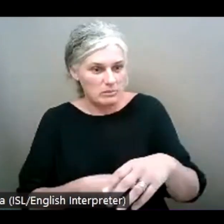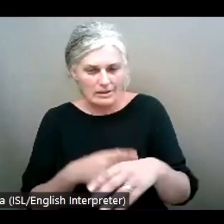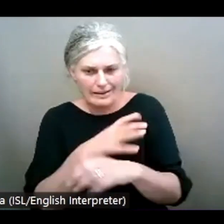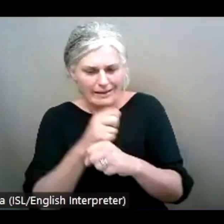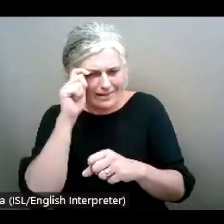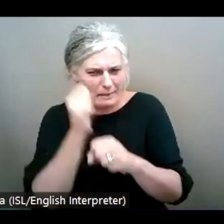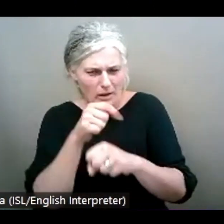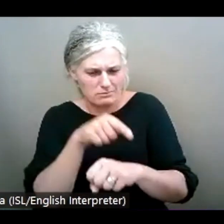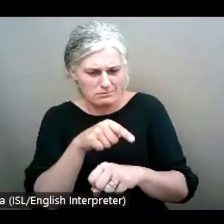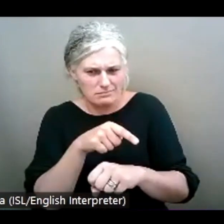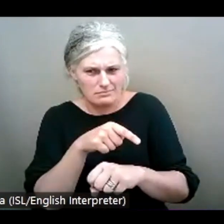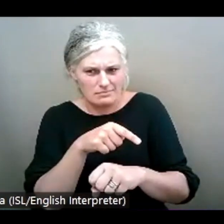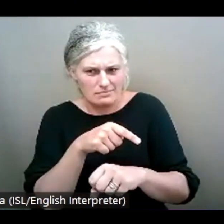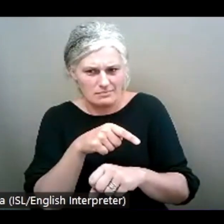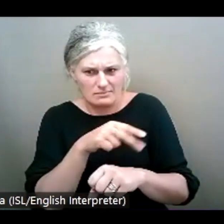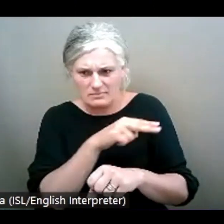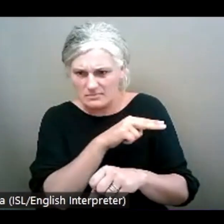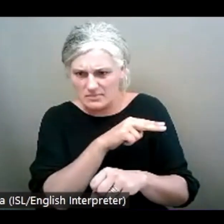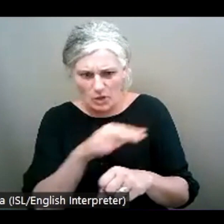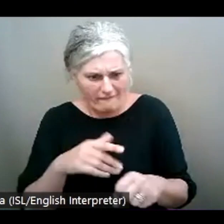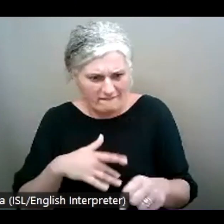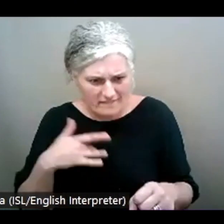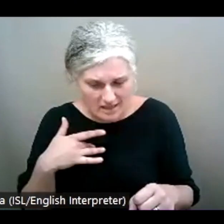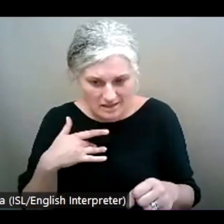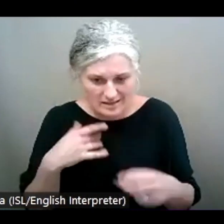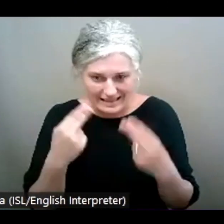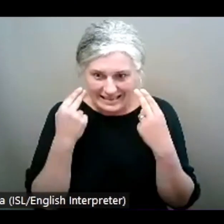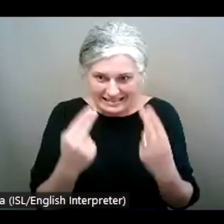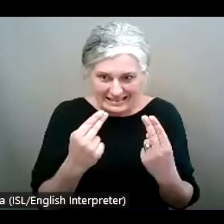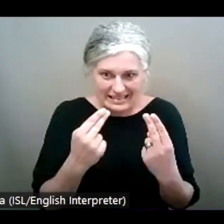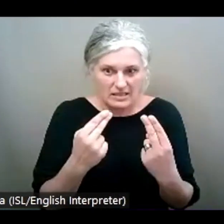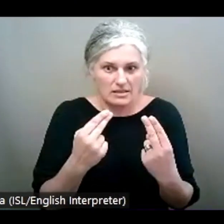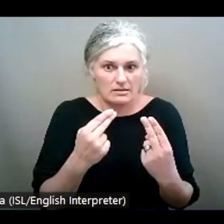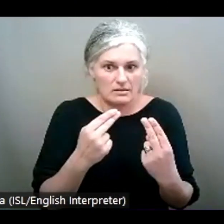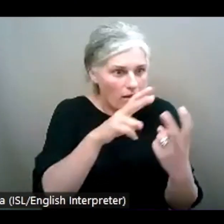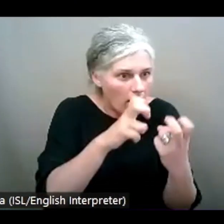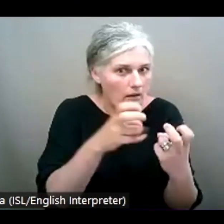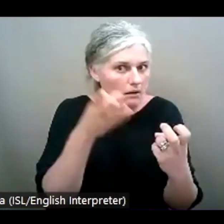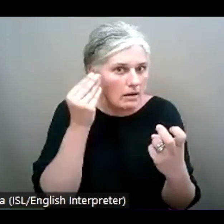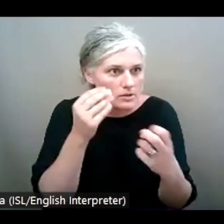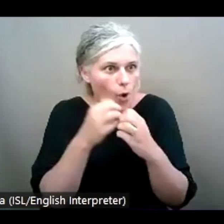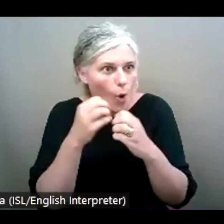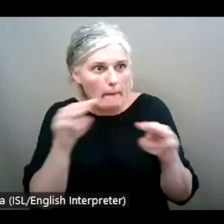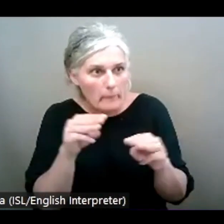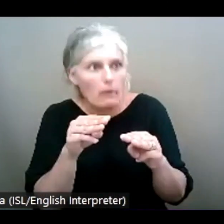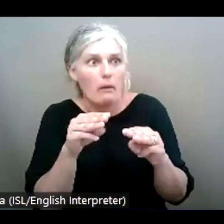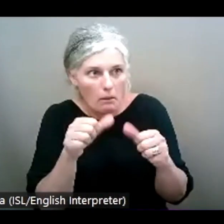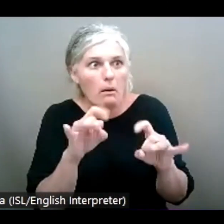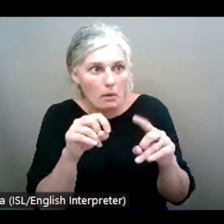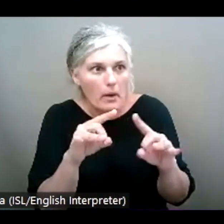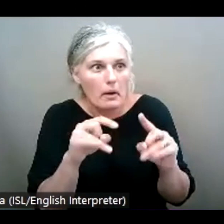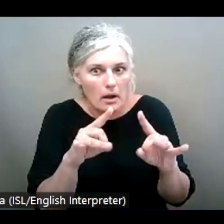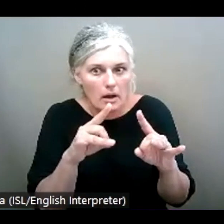and I no longer felt I needed to listen to anybody except myself. And